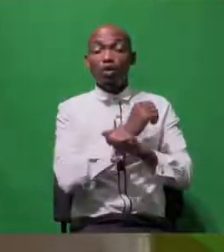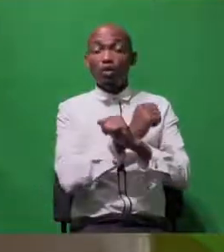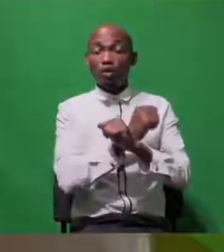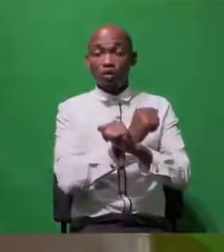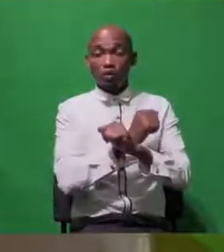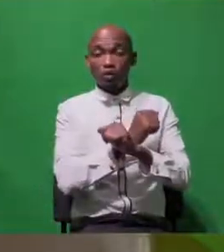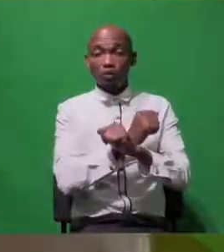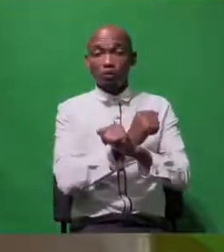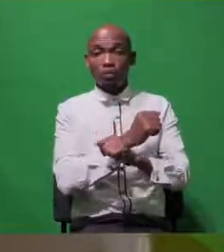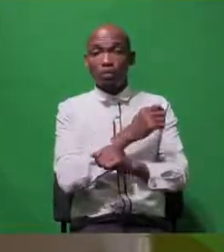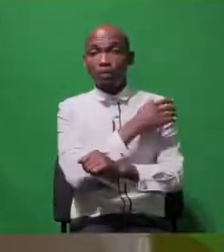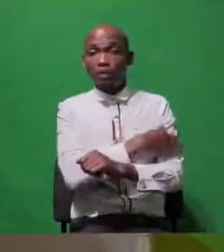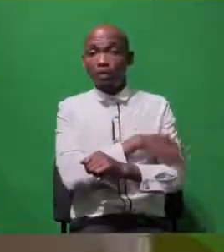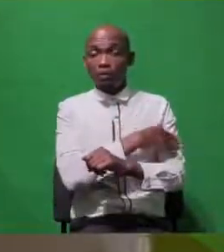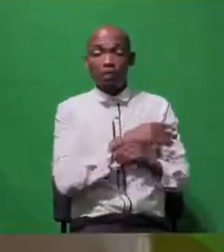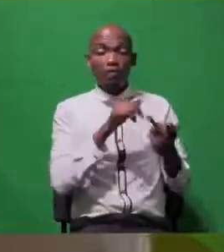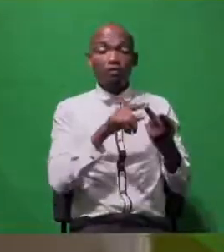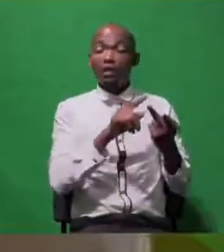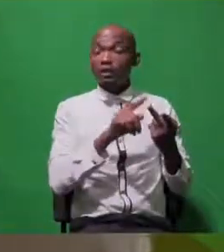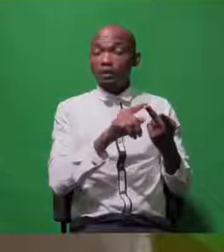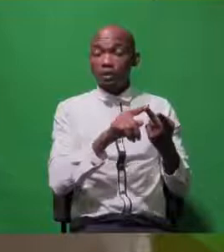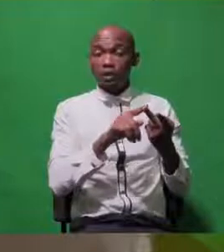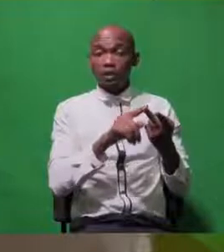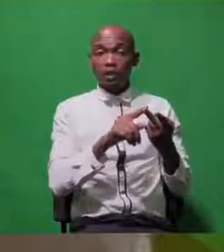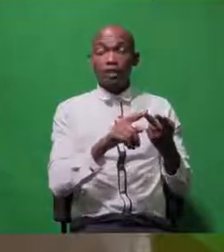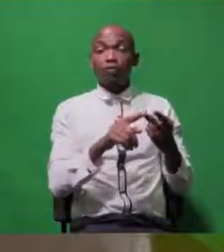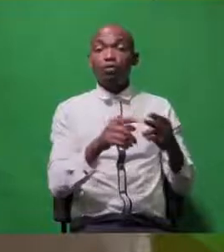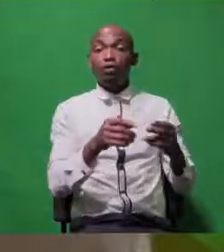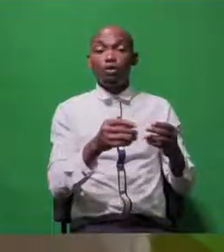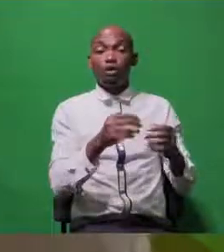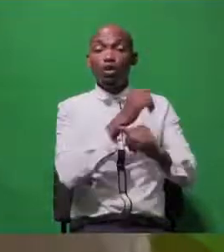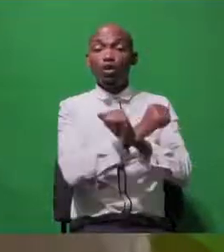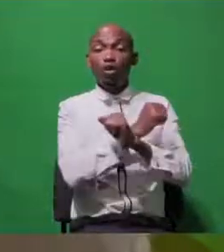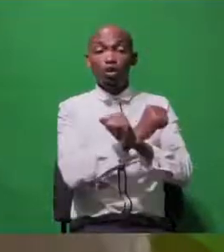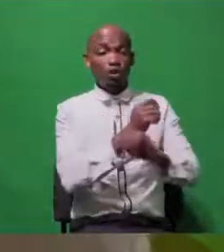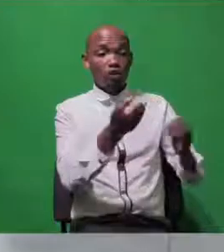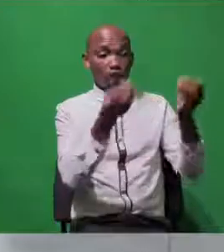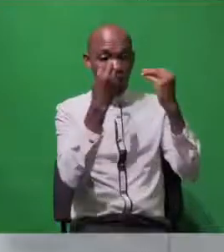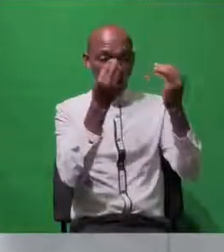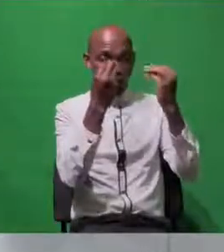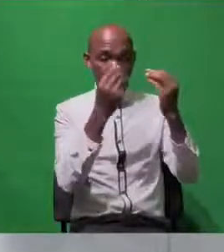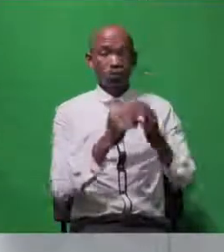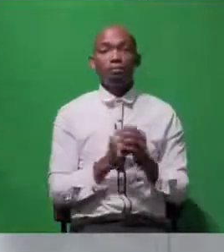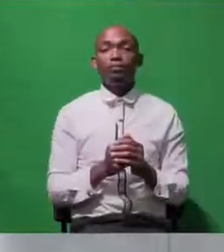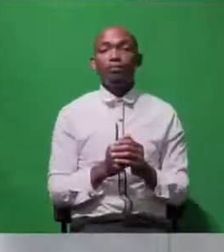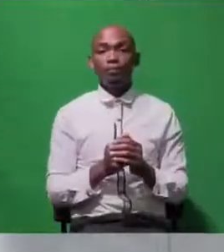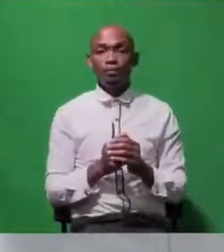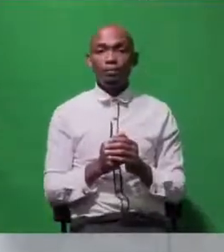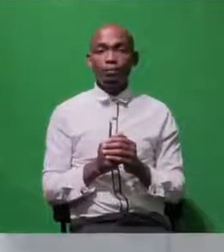colonial education. So we have colonial education